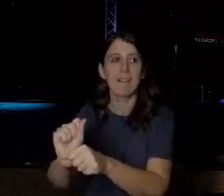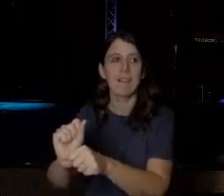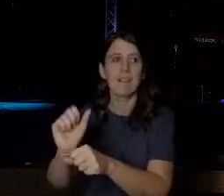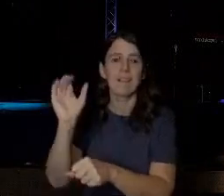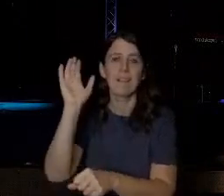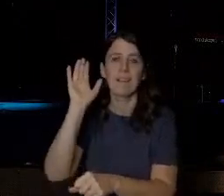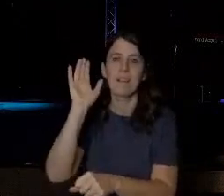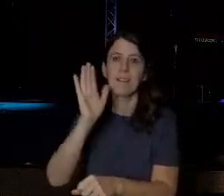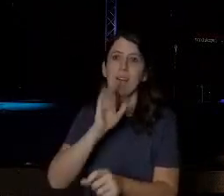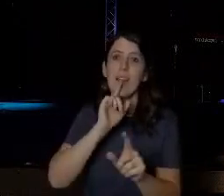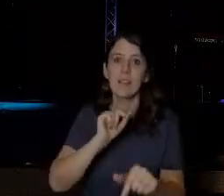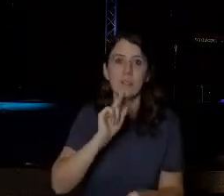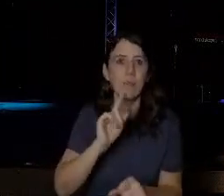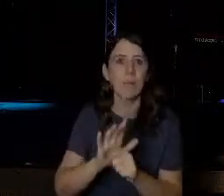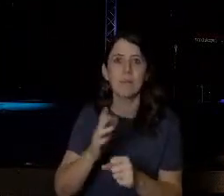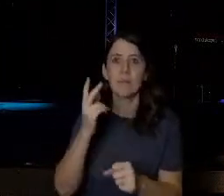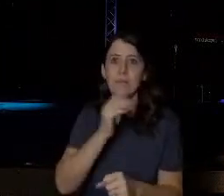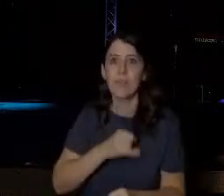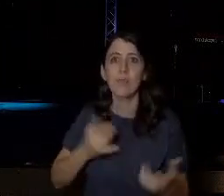true for us.